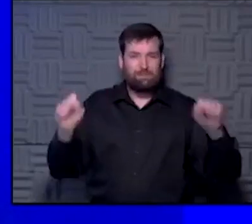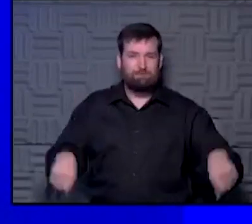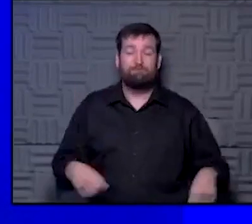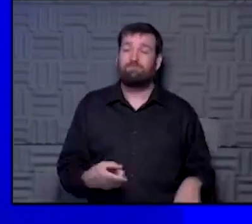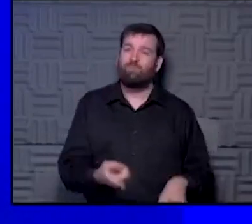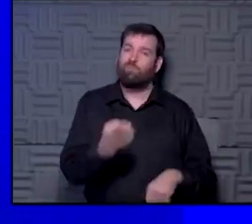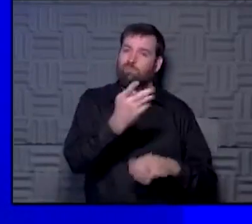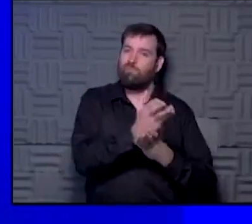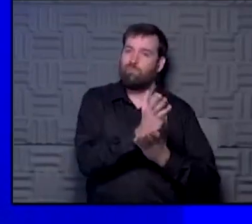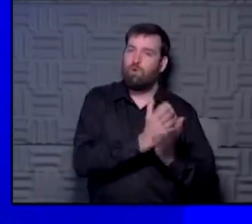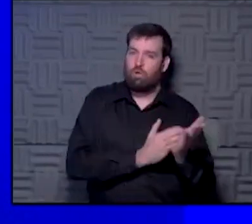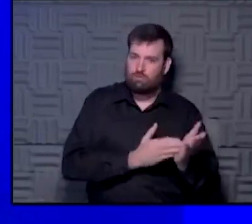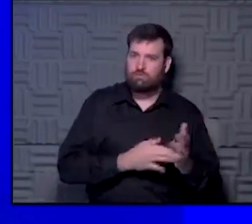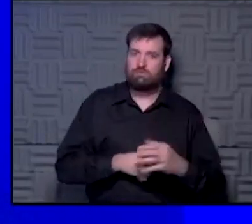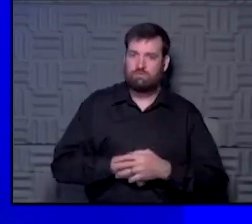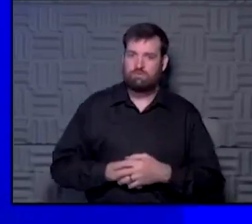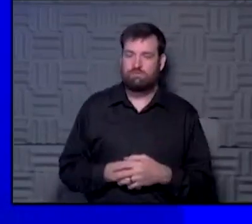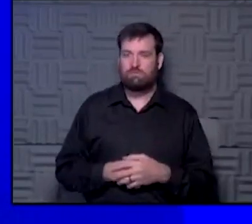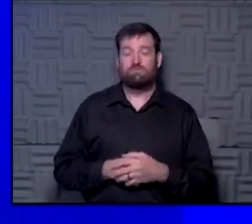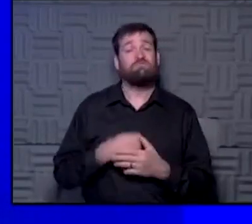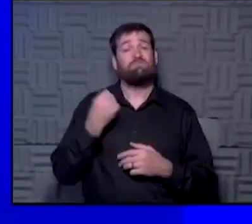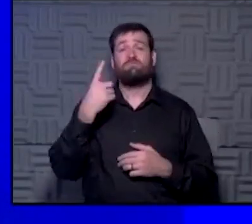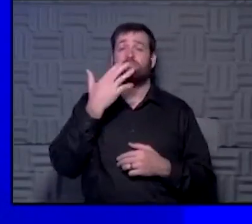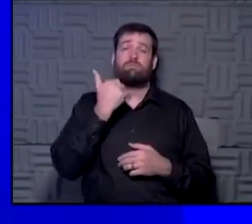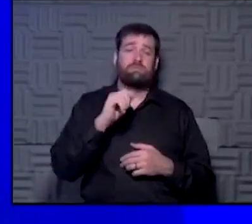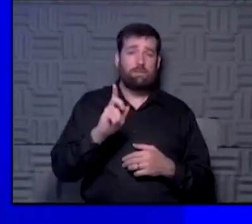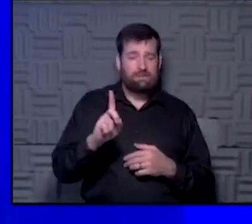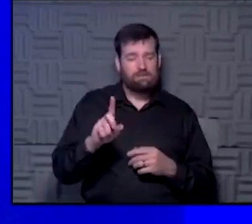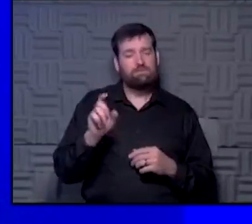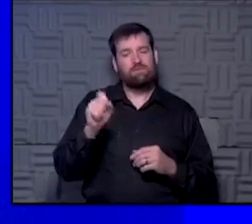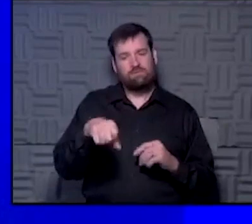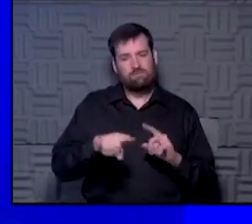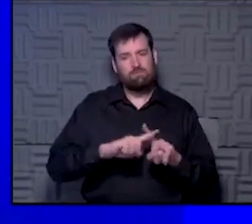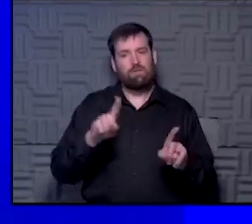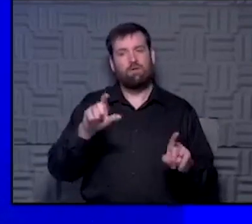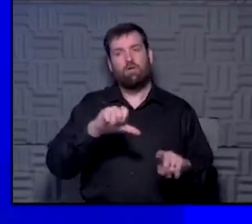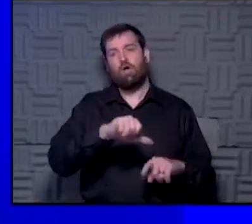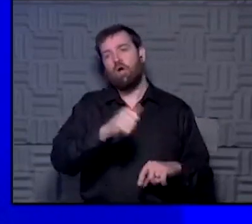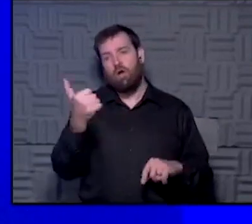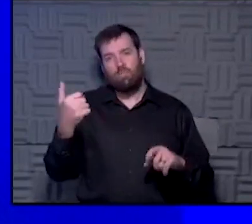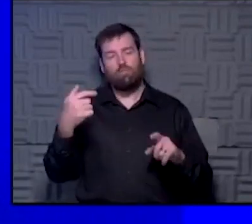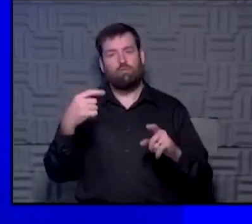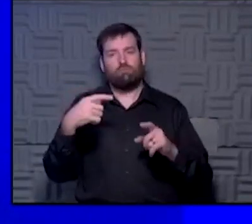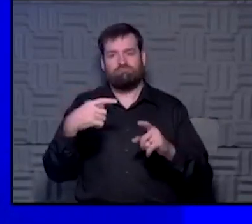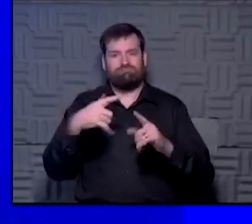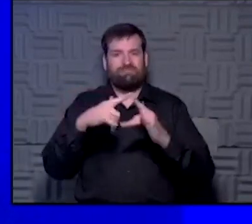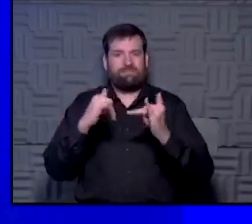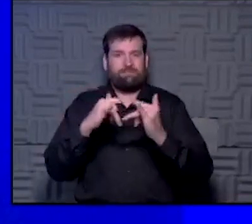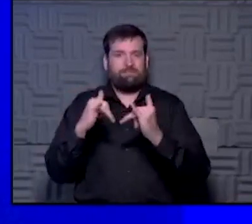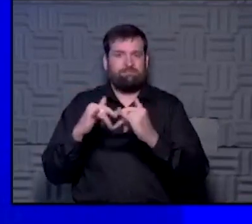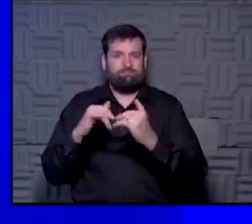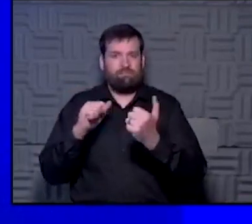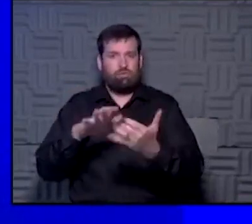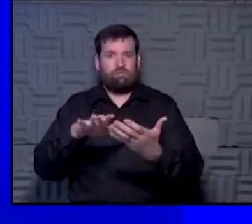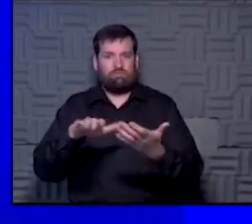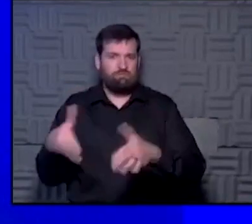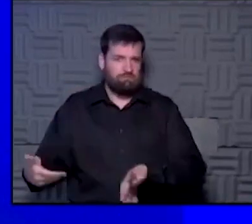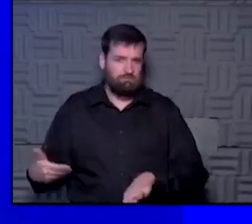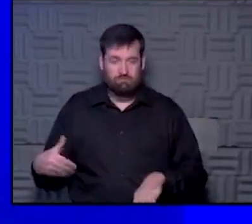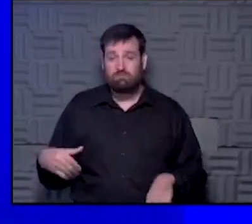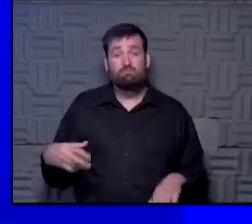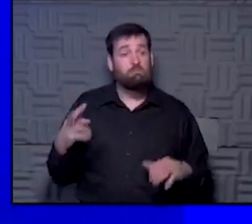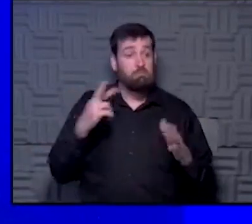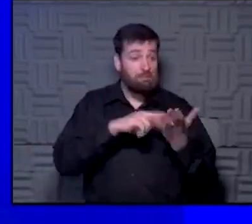of the components of all of this. So it is diabetes, but it is other comorbidities as well. And that doesn't mean just because you